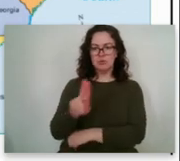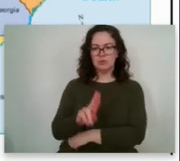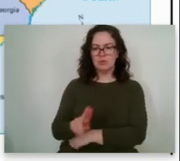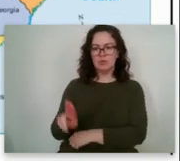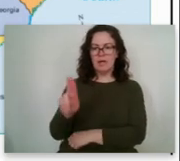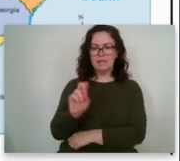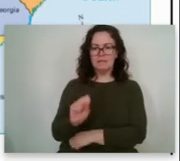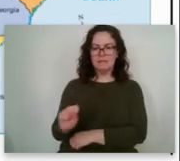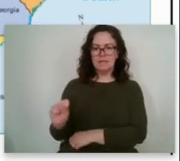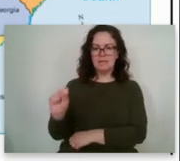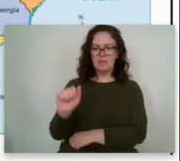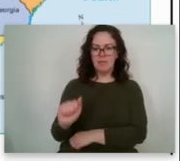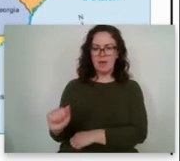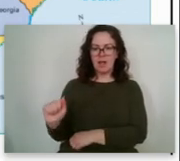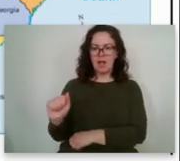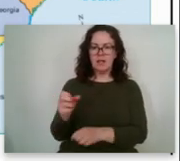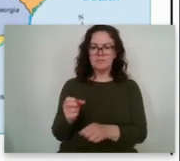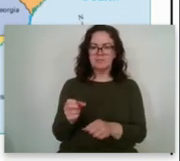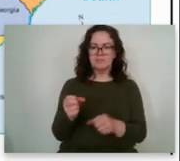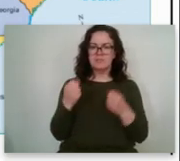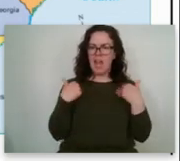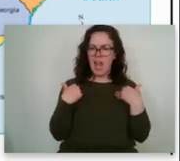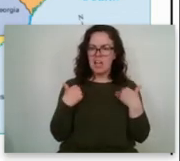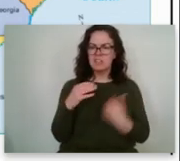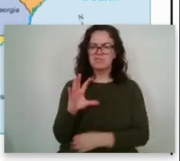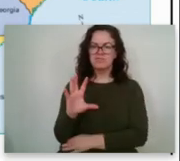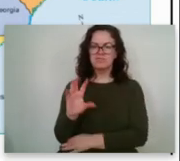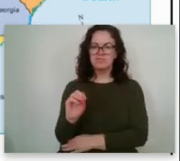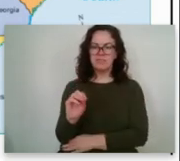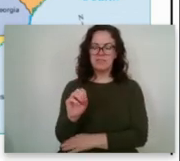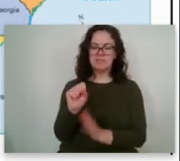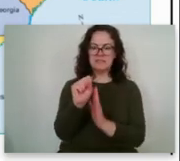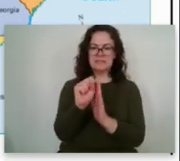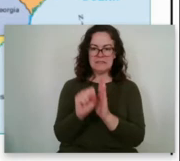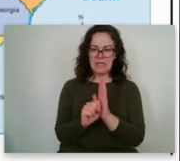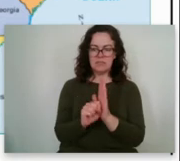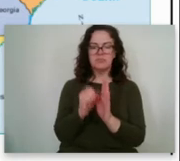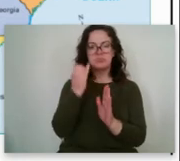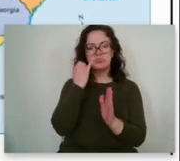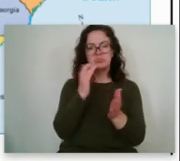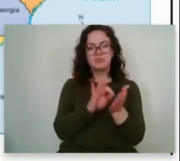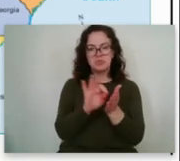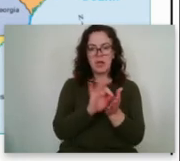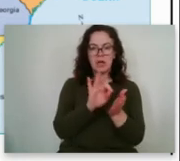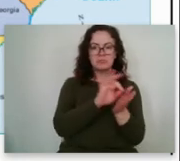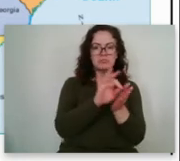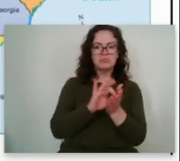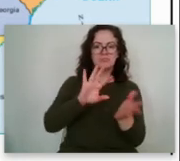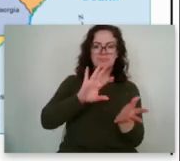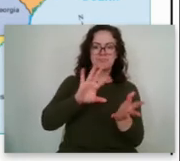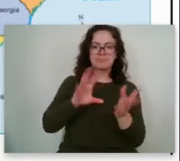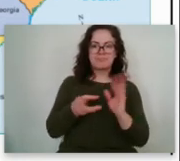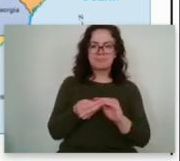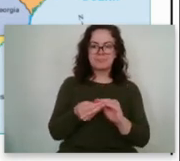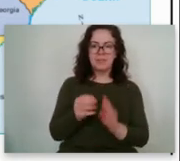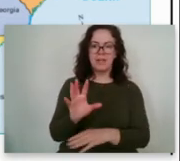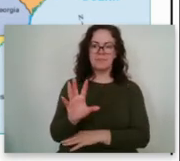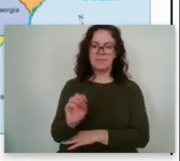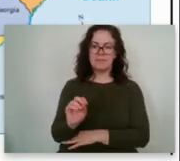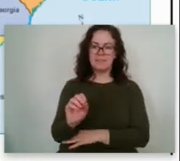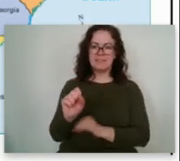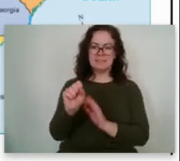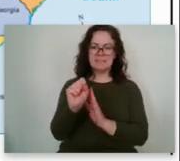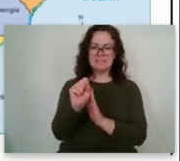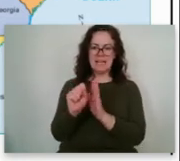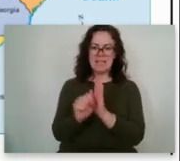And it is made up of 50 states. So if you count all these states up, there's 50 of them, and that what makes